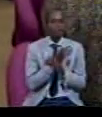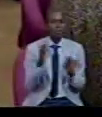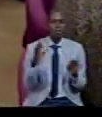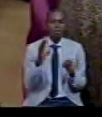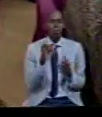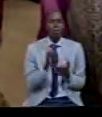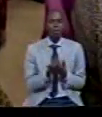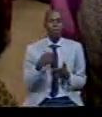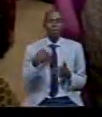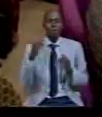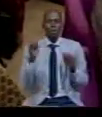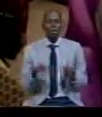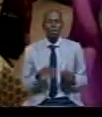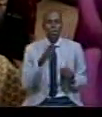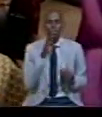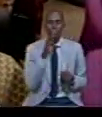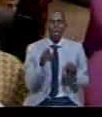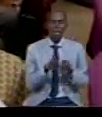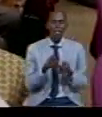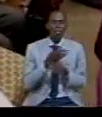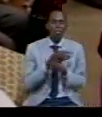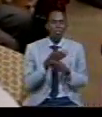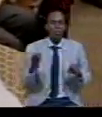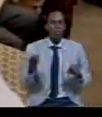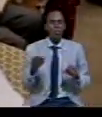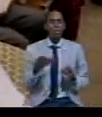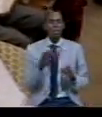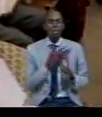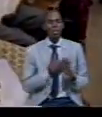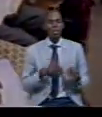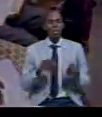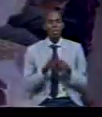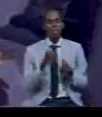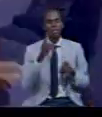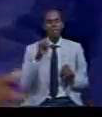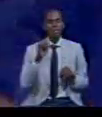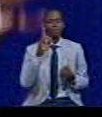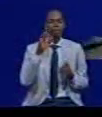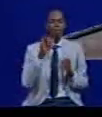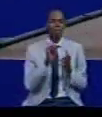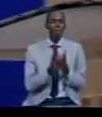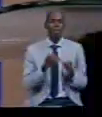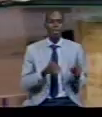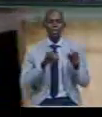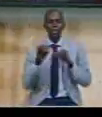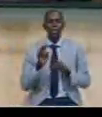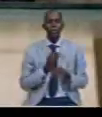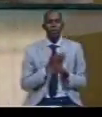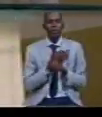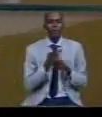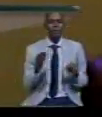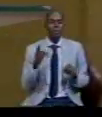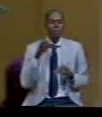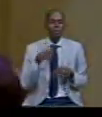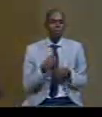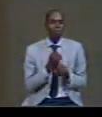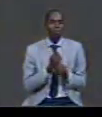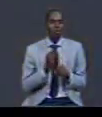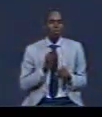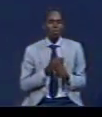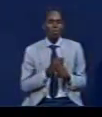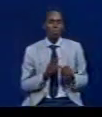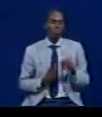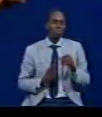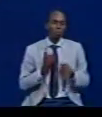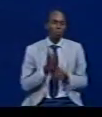as free as the one that sets us free. He makes us upright so that our lives